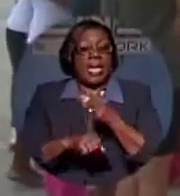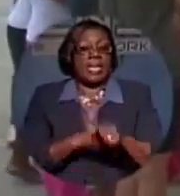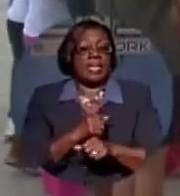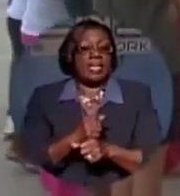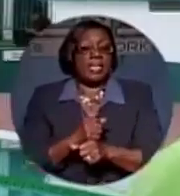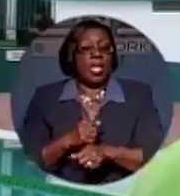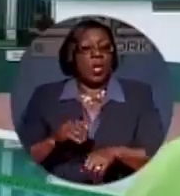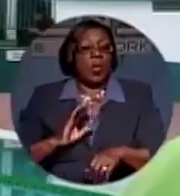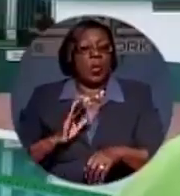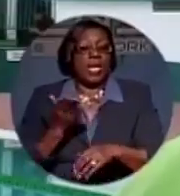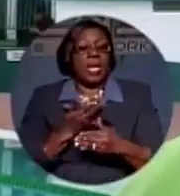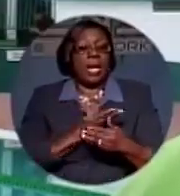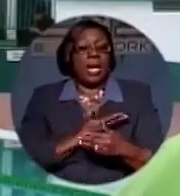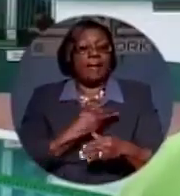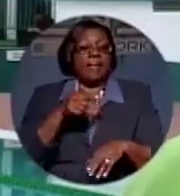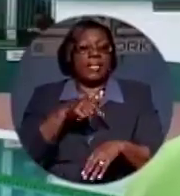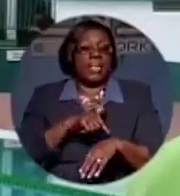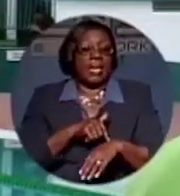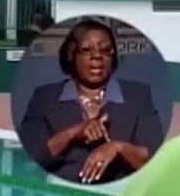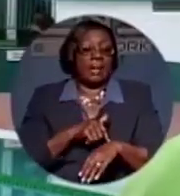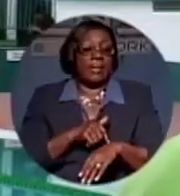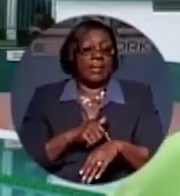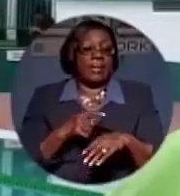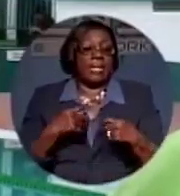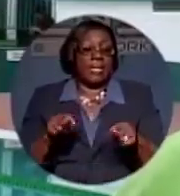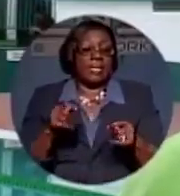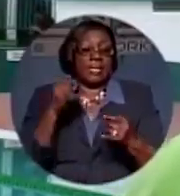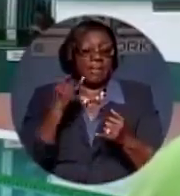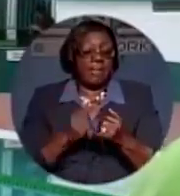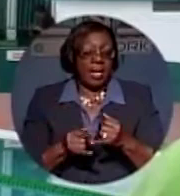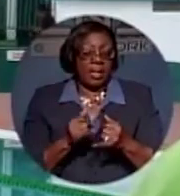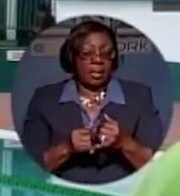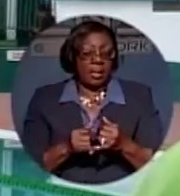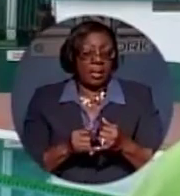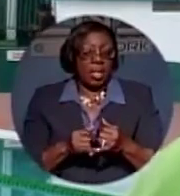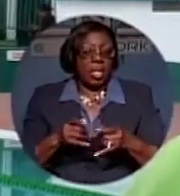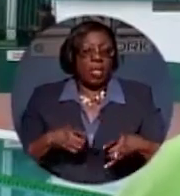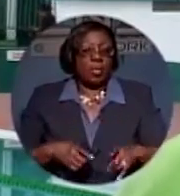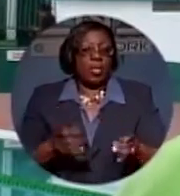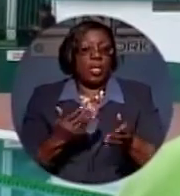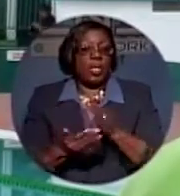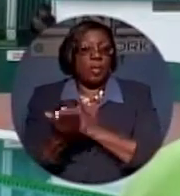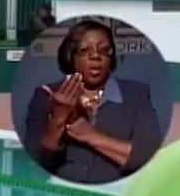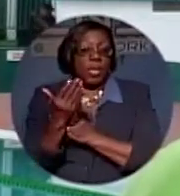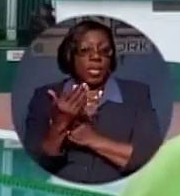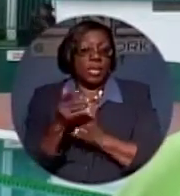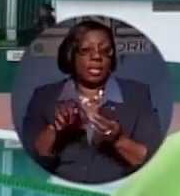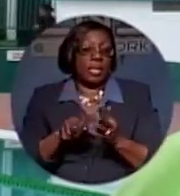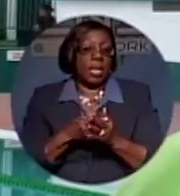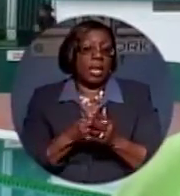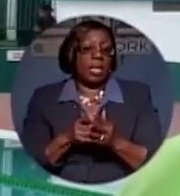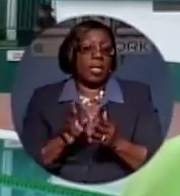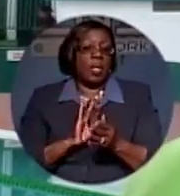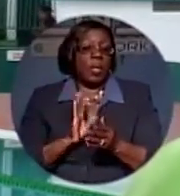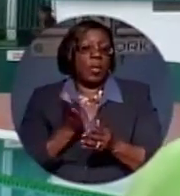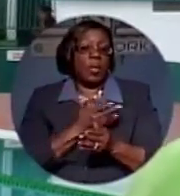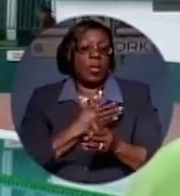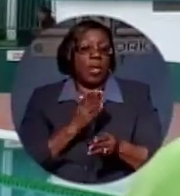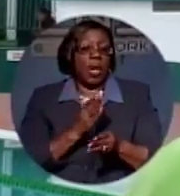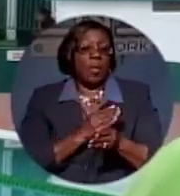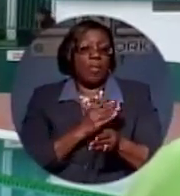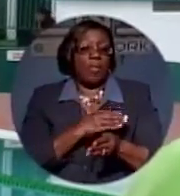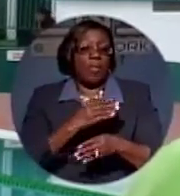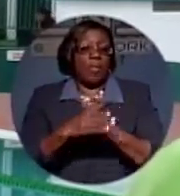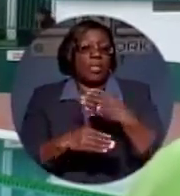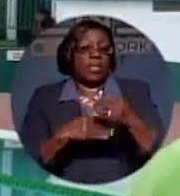have the timelines that's in place, heats and finals. During the morning preliminaries, we actually do a process that we call